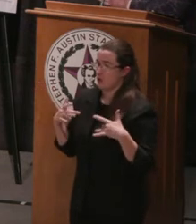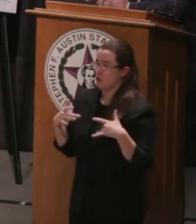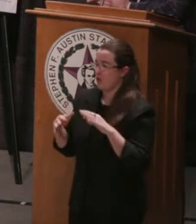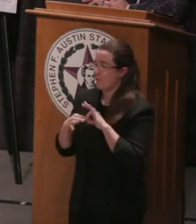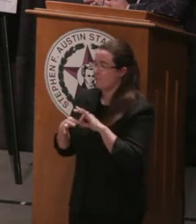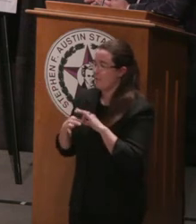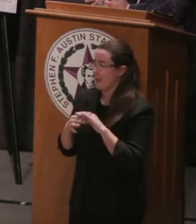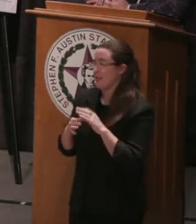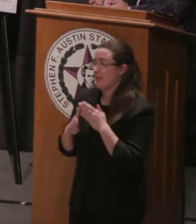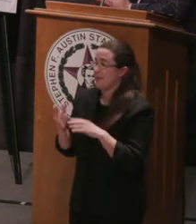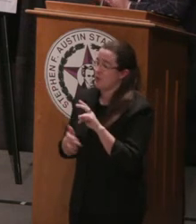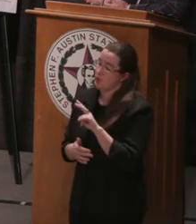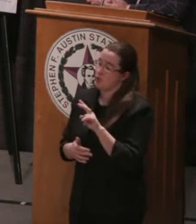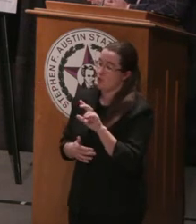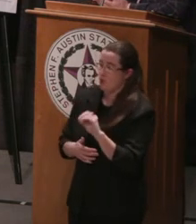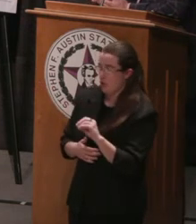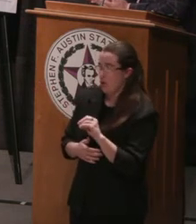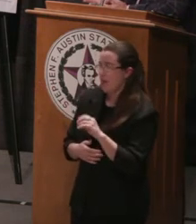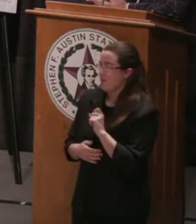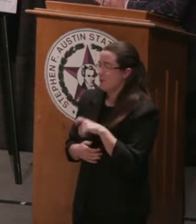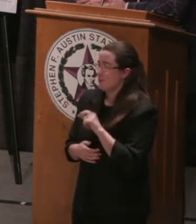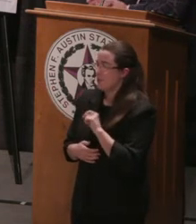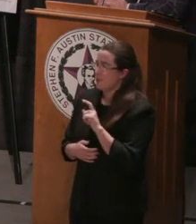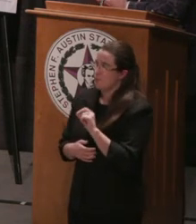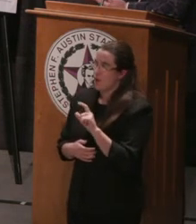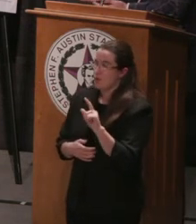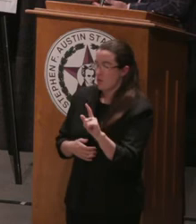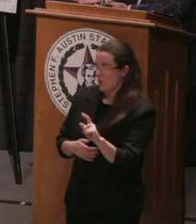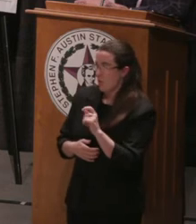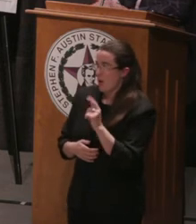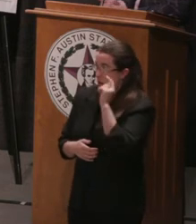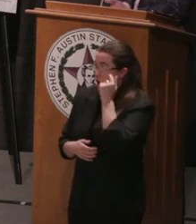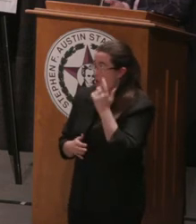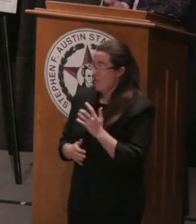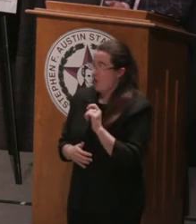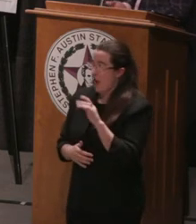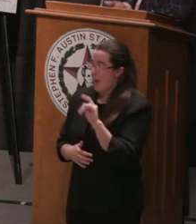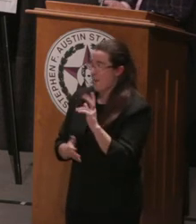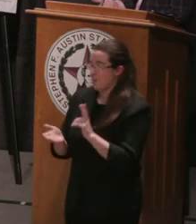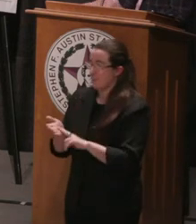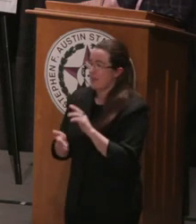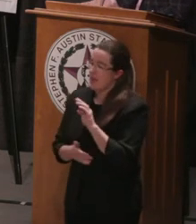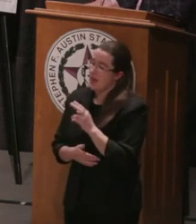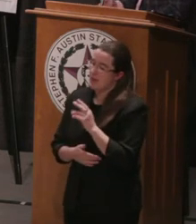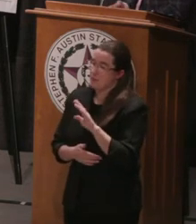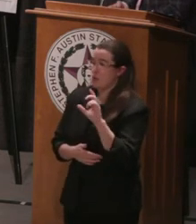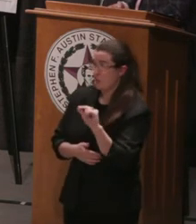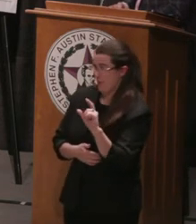Section 230 to a certain extent, in September of 2021, Governor Abbott signed into law HB